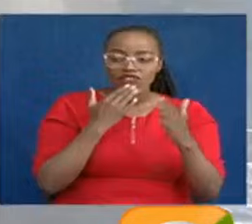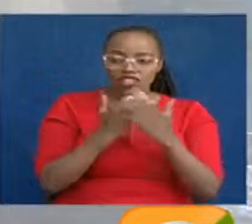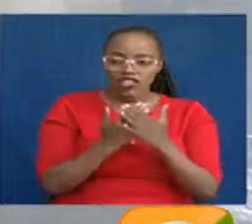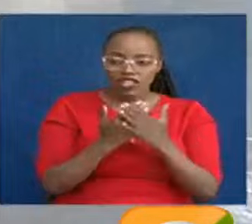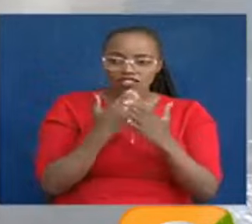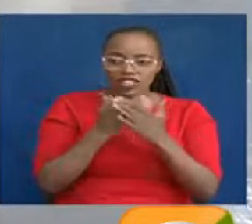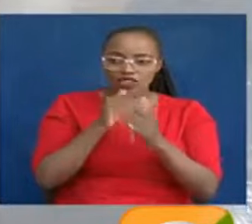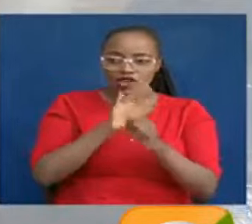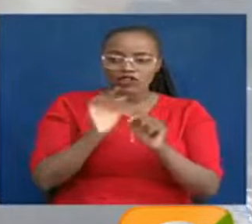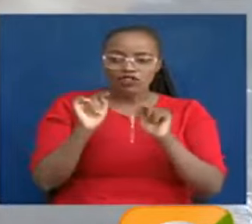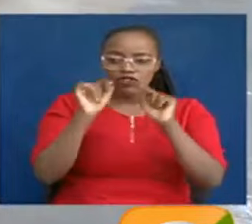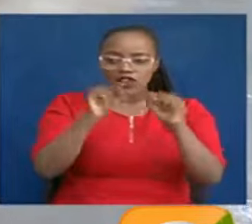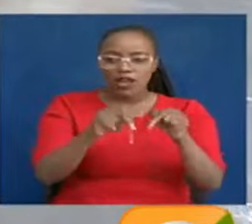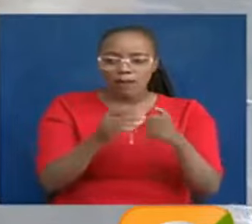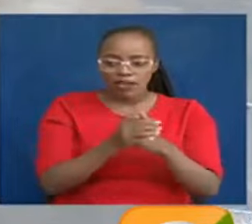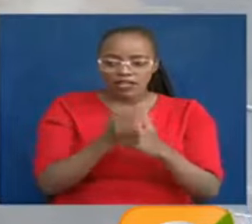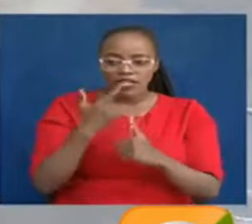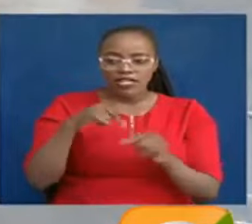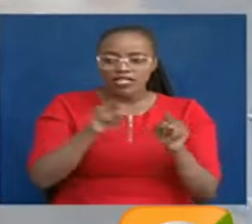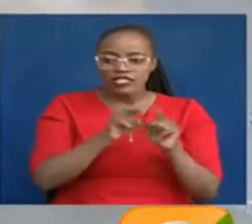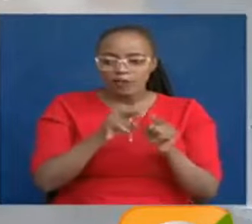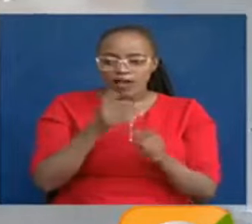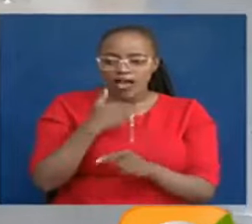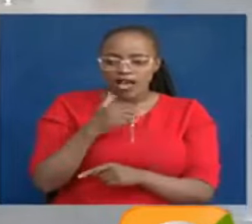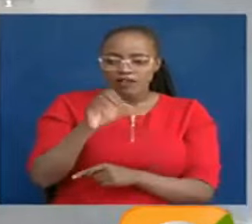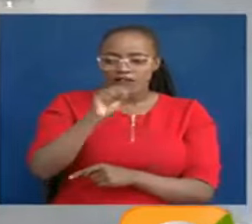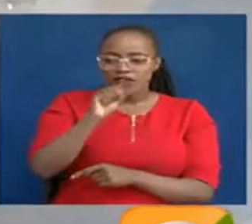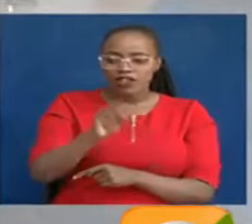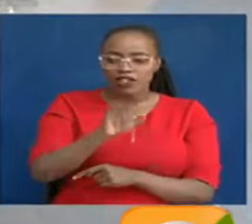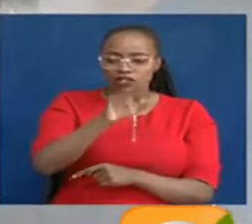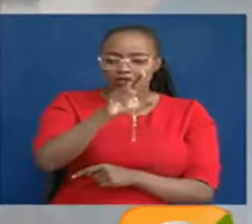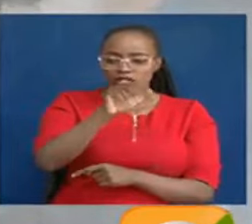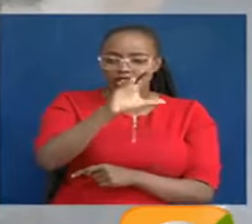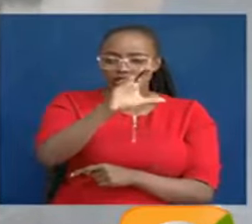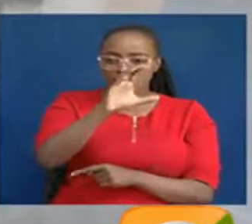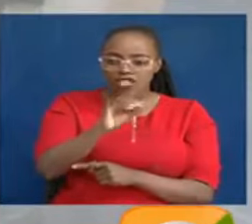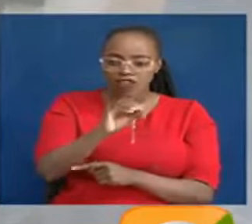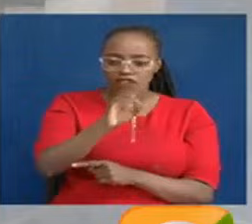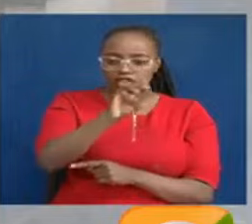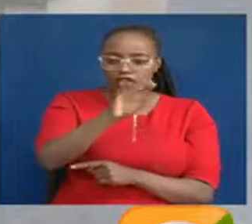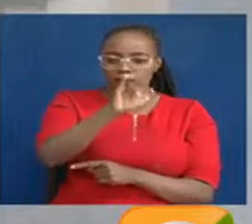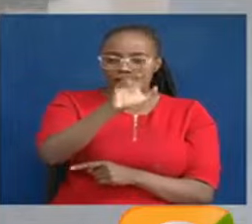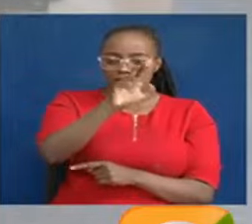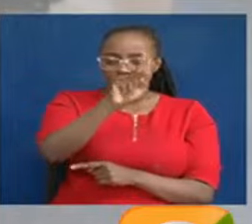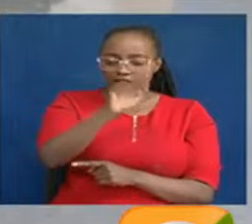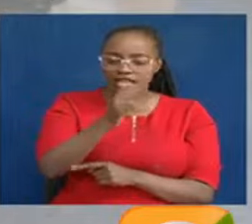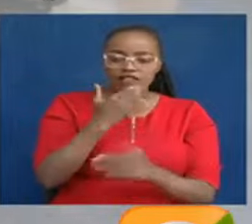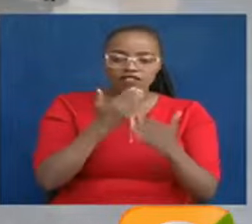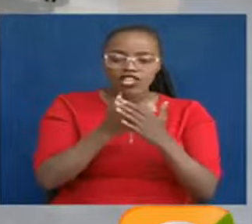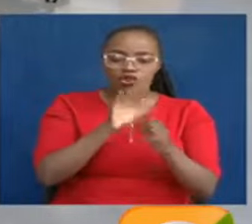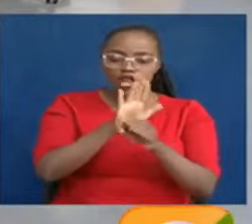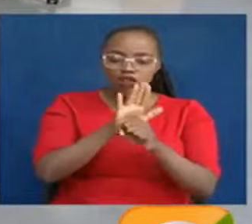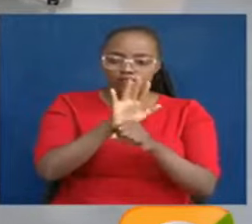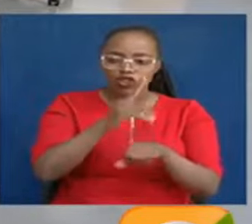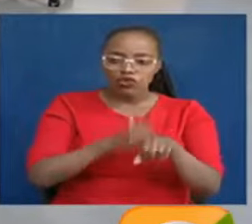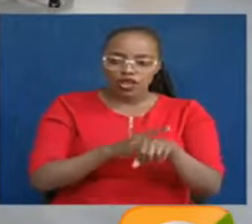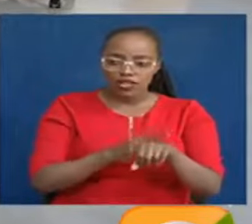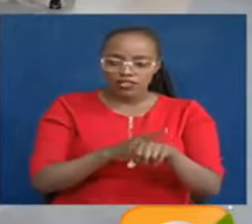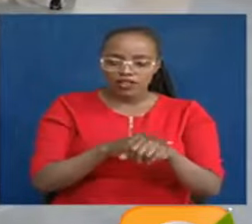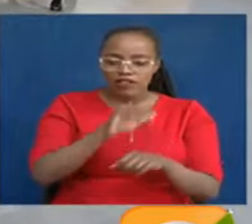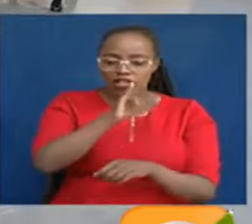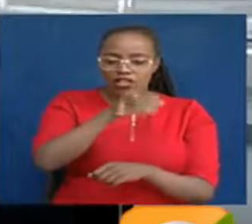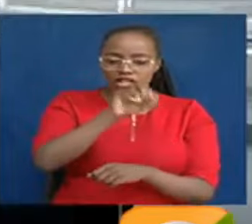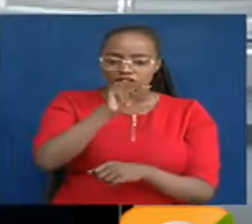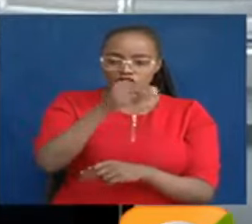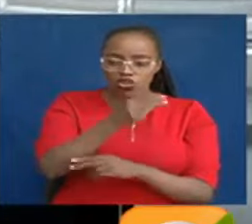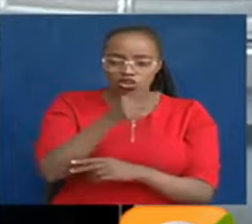thank you for coming. We appreciate that. Surya Afandi, who's the CEO of Meraki, thank you very much for your time. John Paul